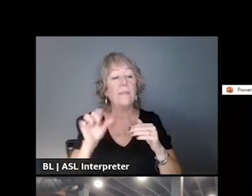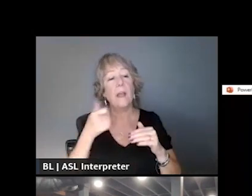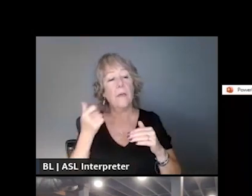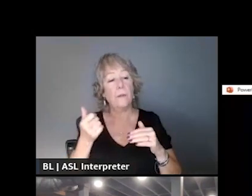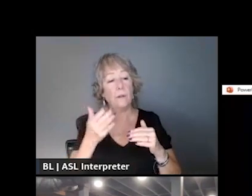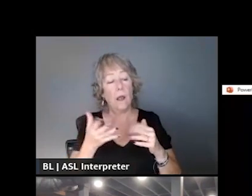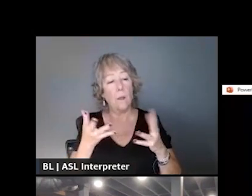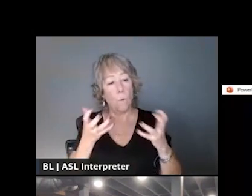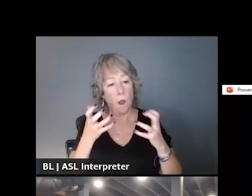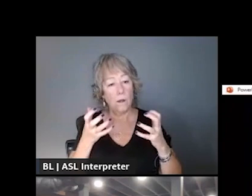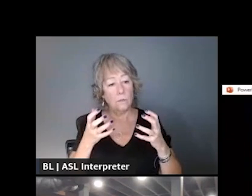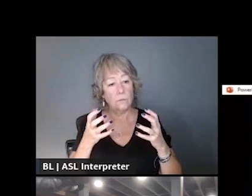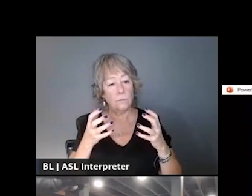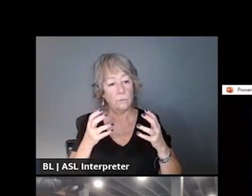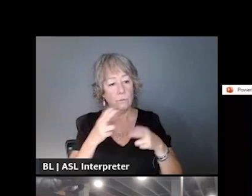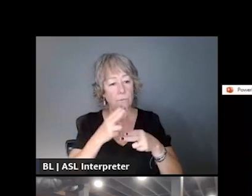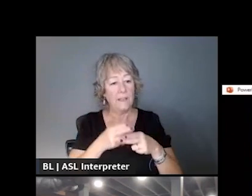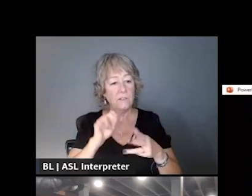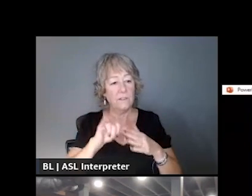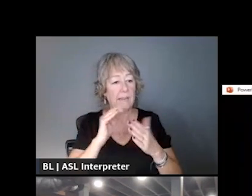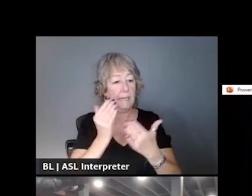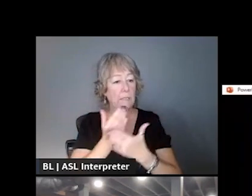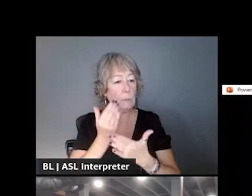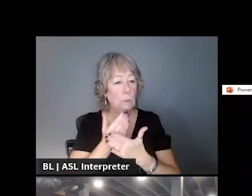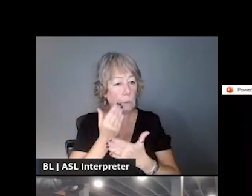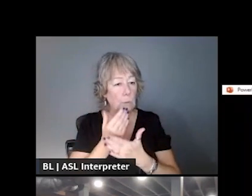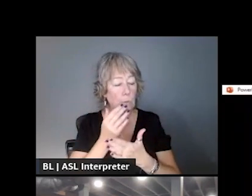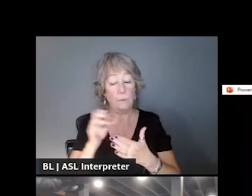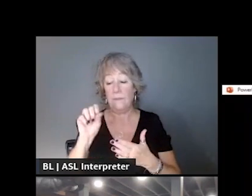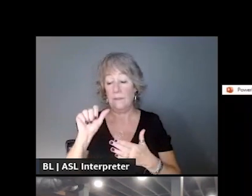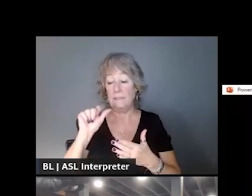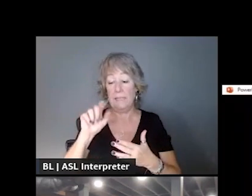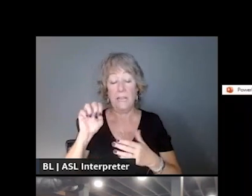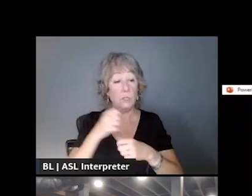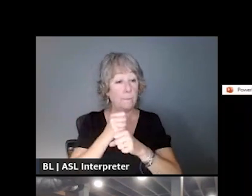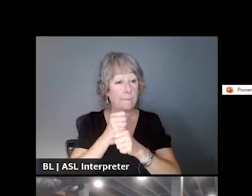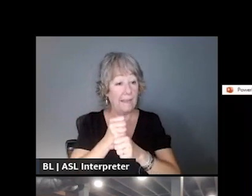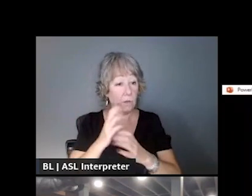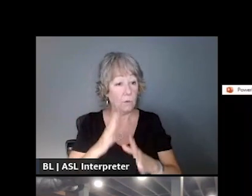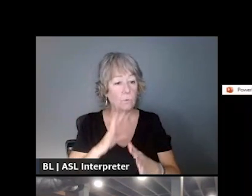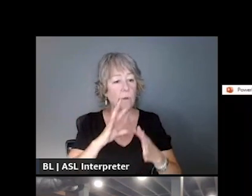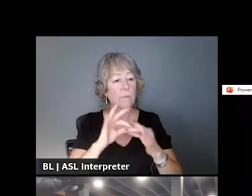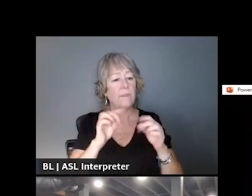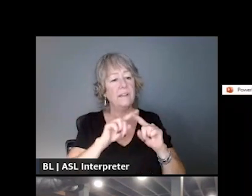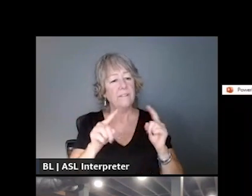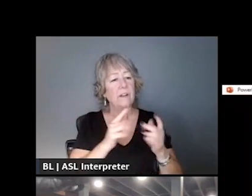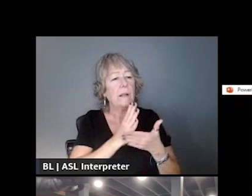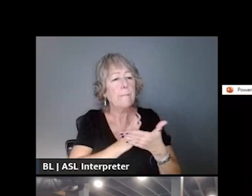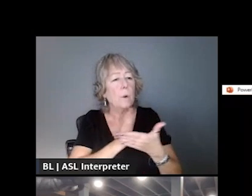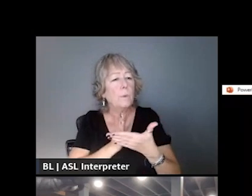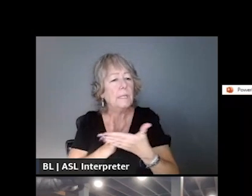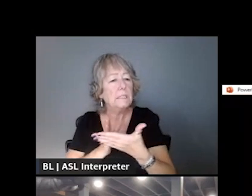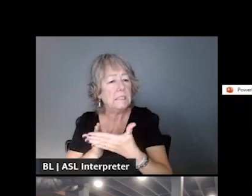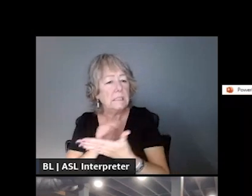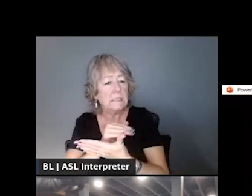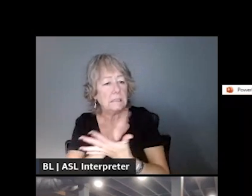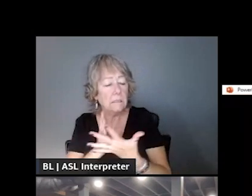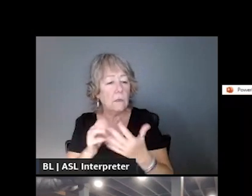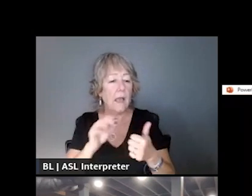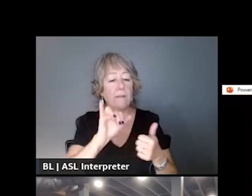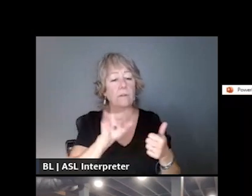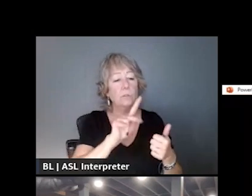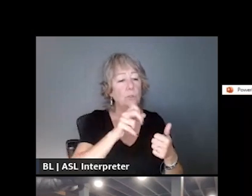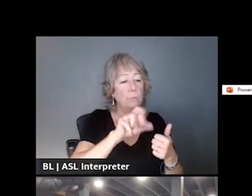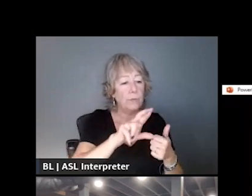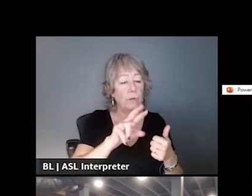to mention that is new with SageMaker, we were talking about all the different components, right? We have the hosted